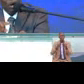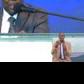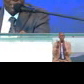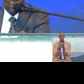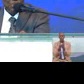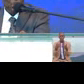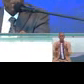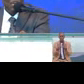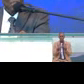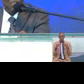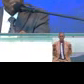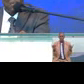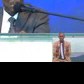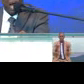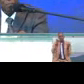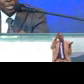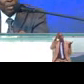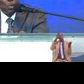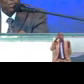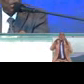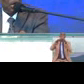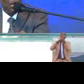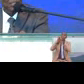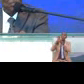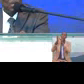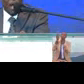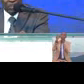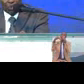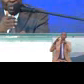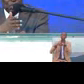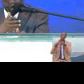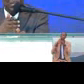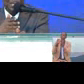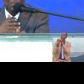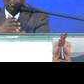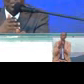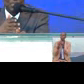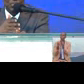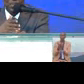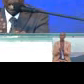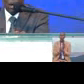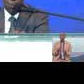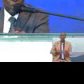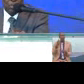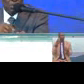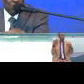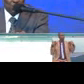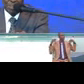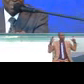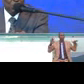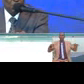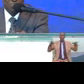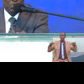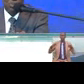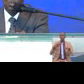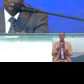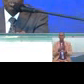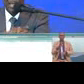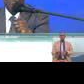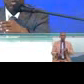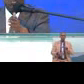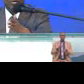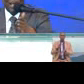that hope of getting to heaven and being with Christ and seeing those angels and walking